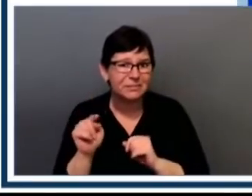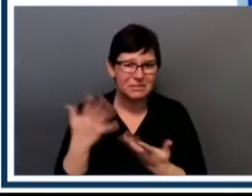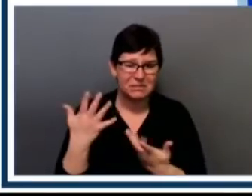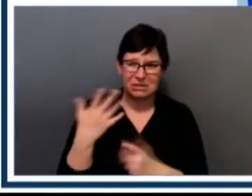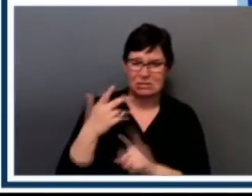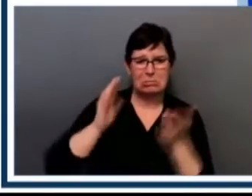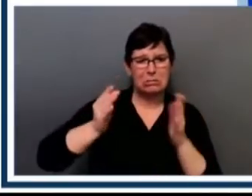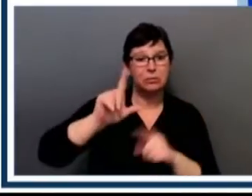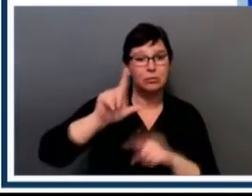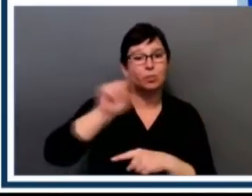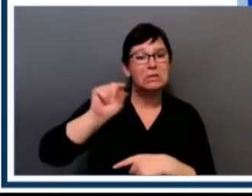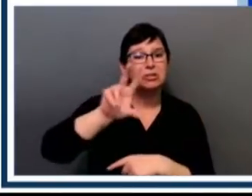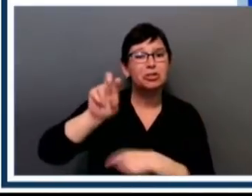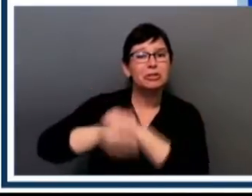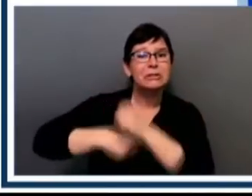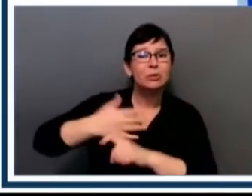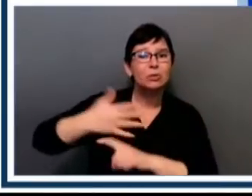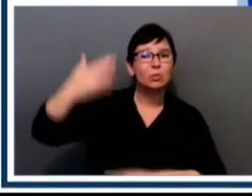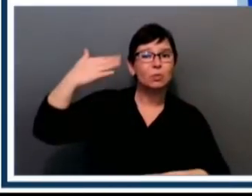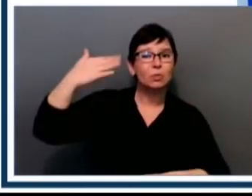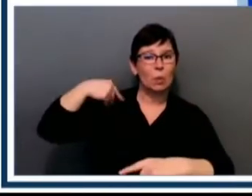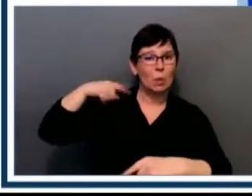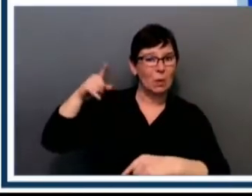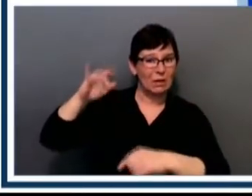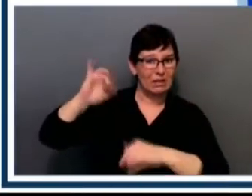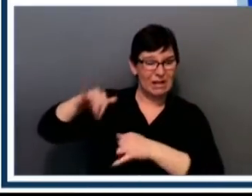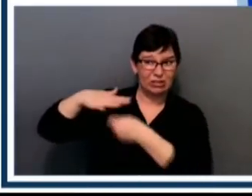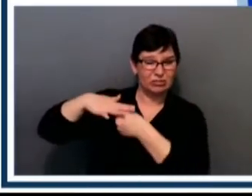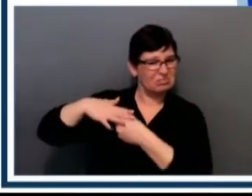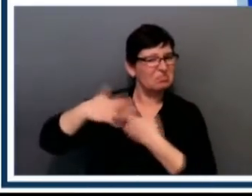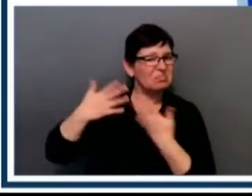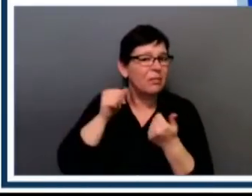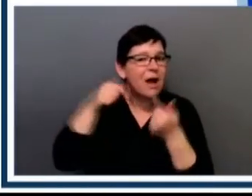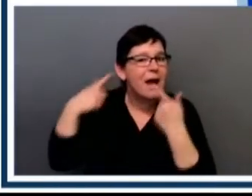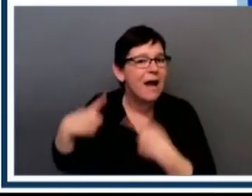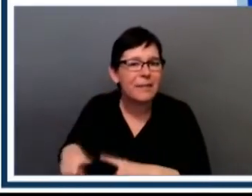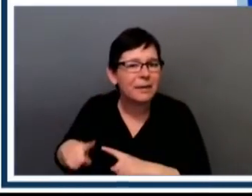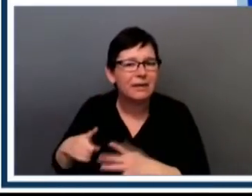healthcare expenditures and building our hospital system into the future?